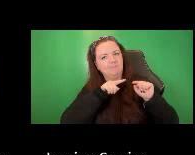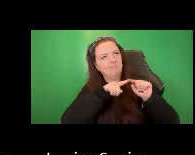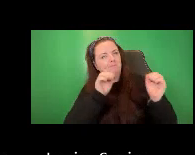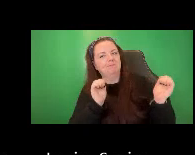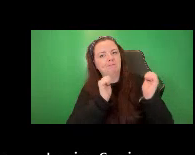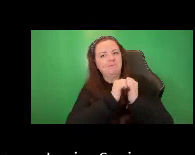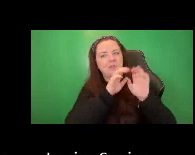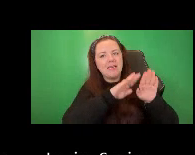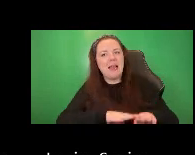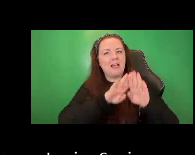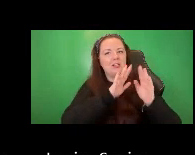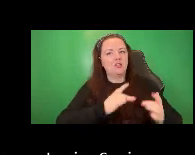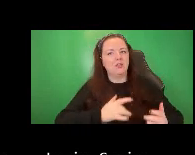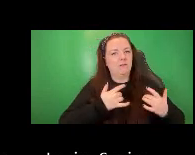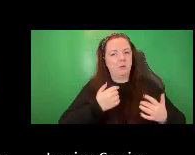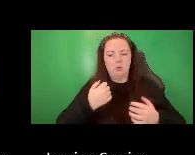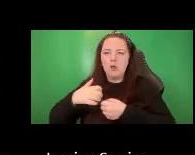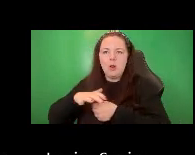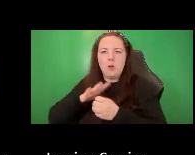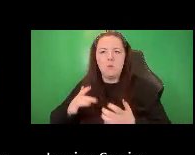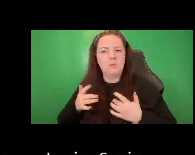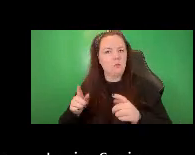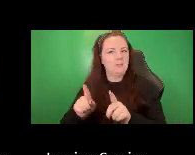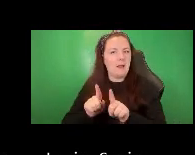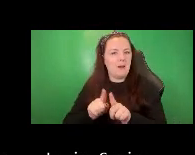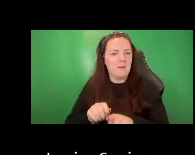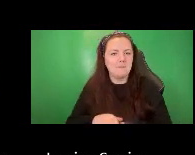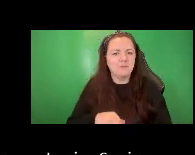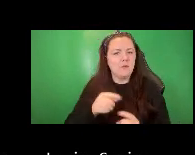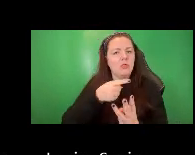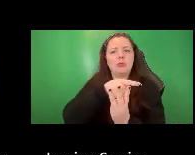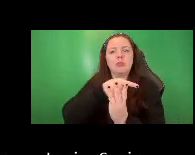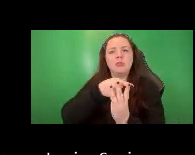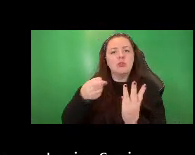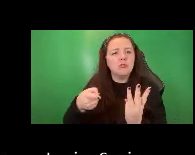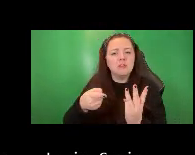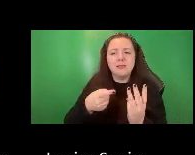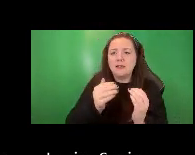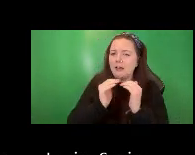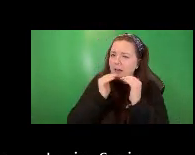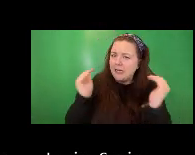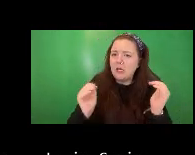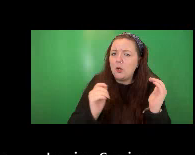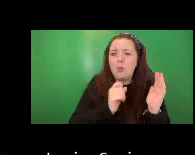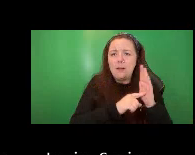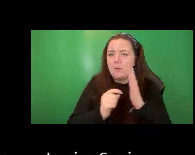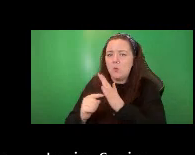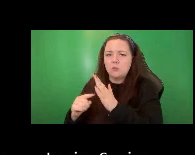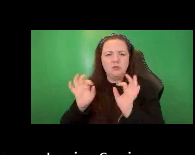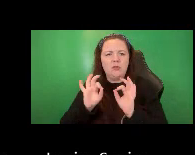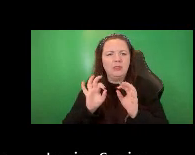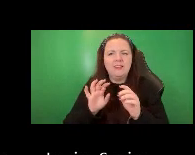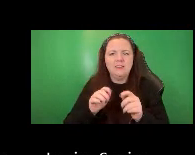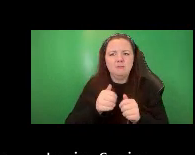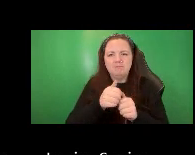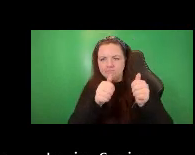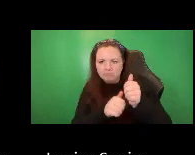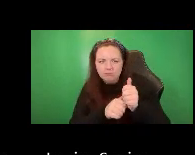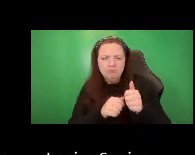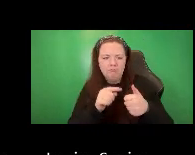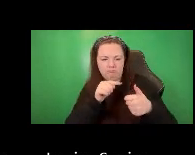and all of them are important. So they're not in any particular order, and I think as we go through, we'll take them in a slightly different order.